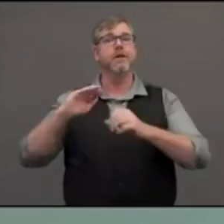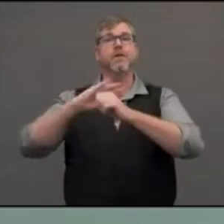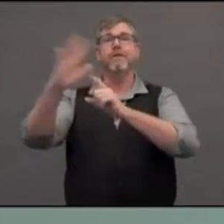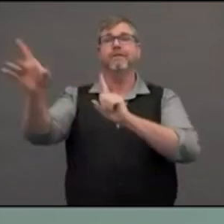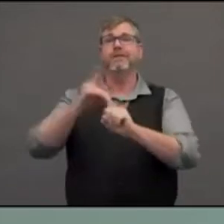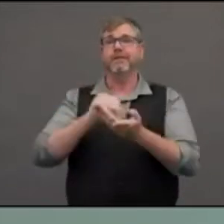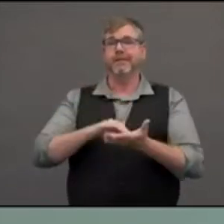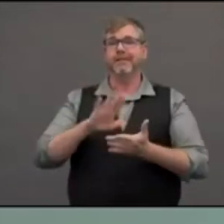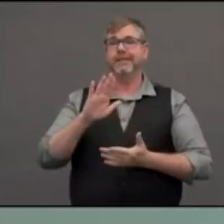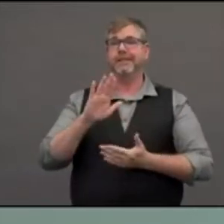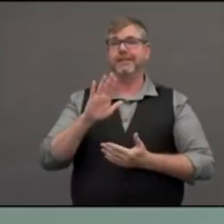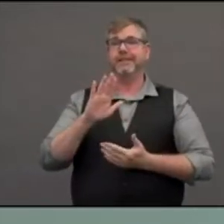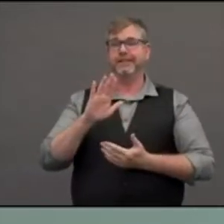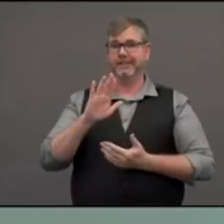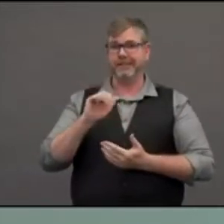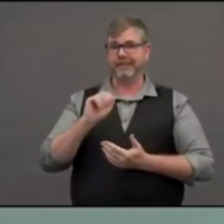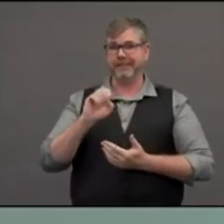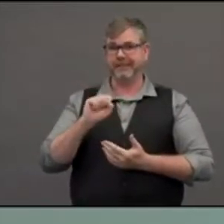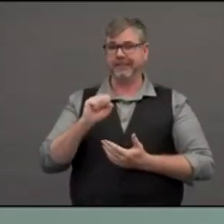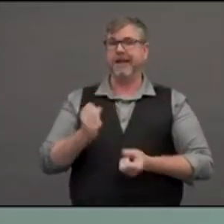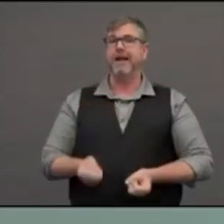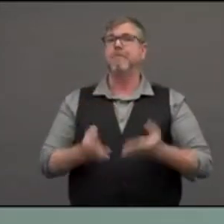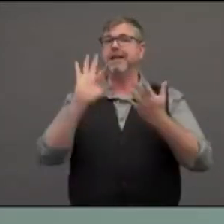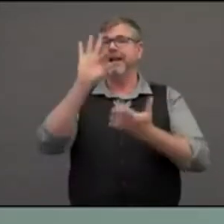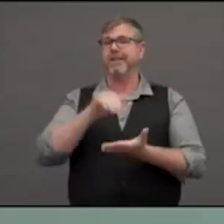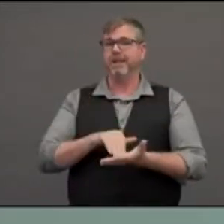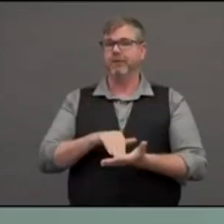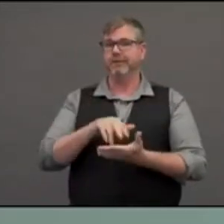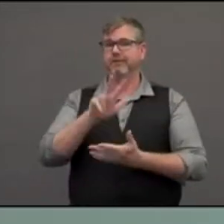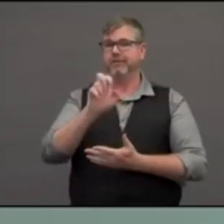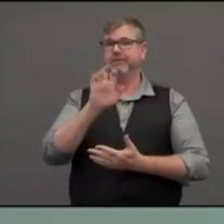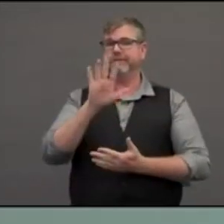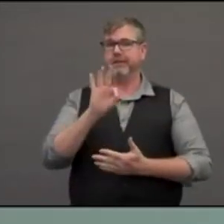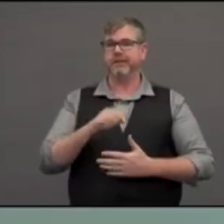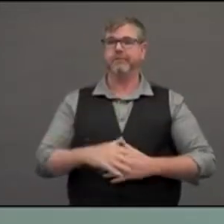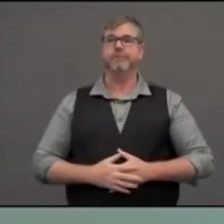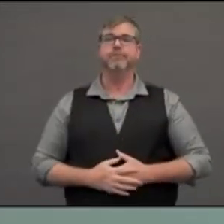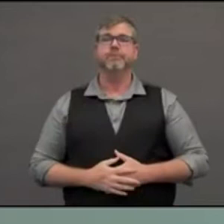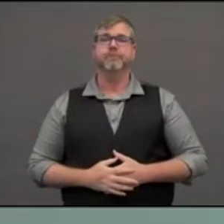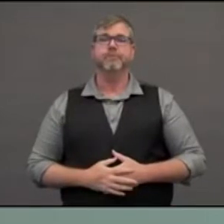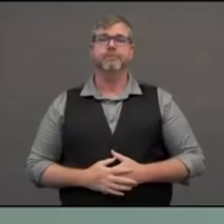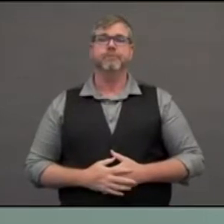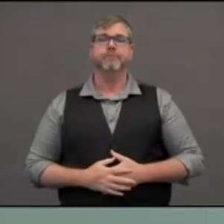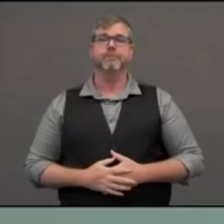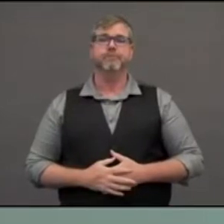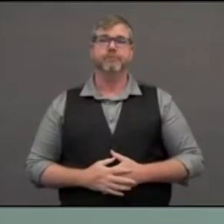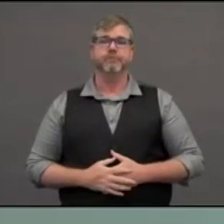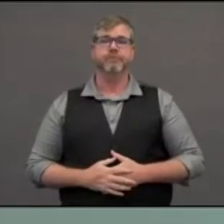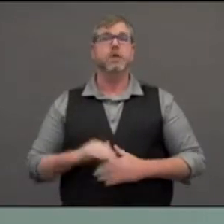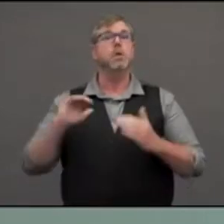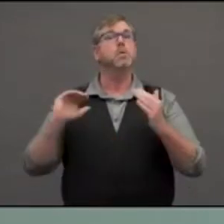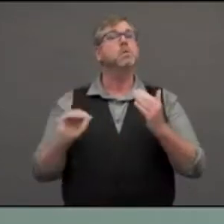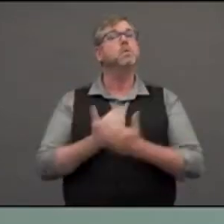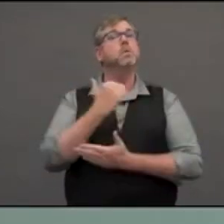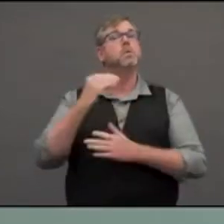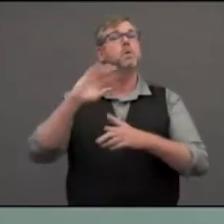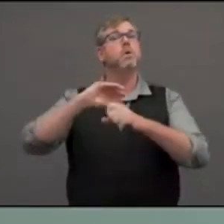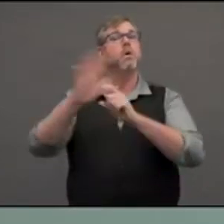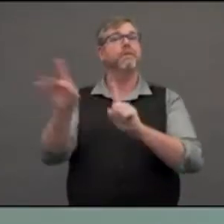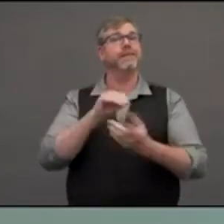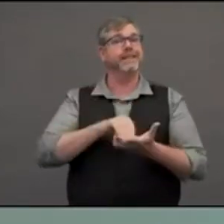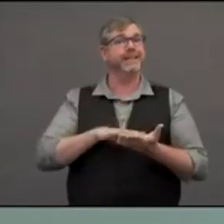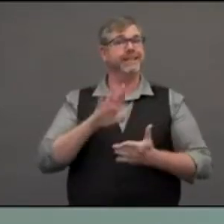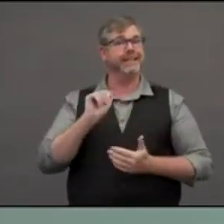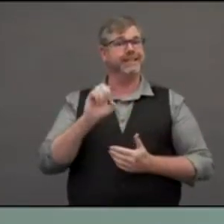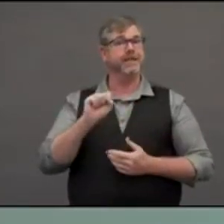9,359 confirmed cases, 158 new cases, 185 cumulative deaths, and